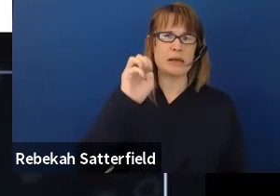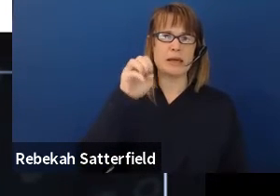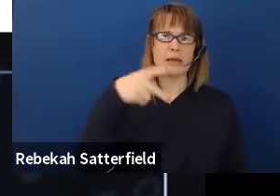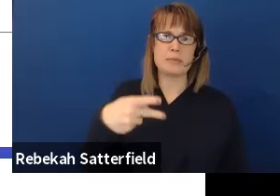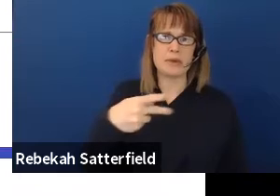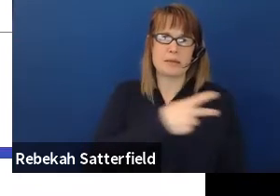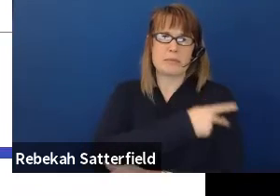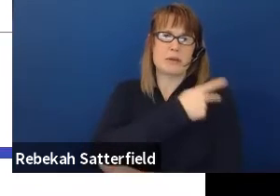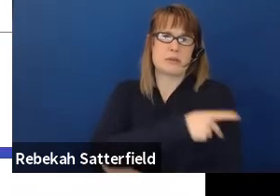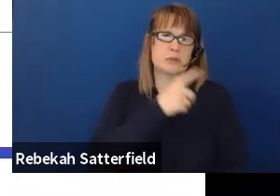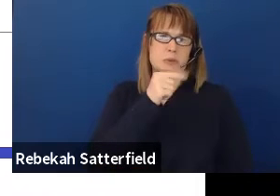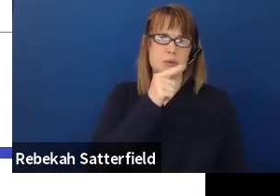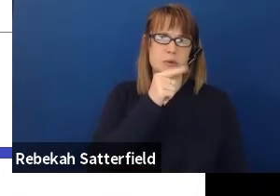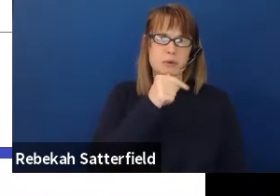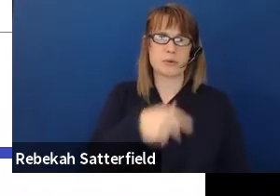patients?